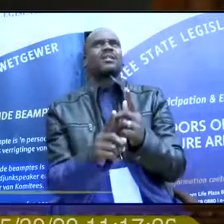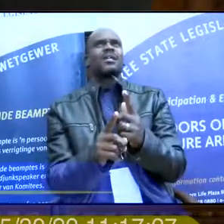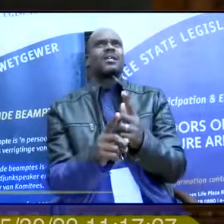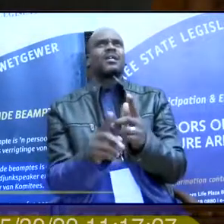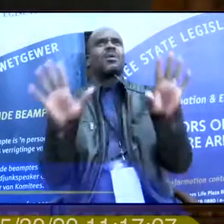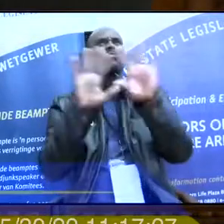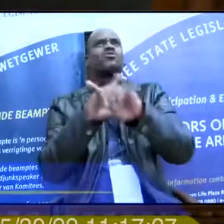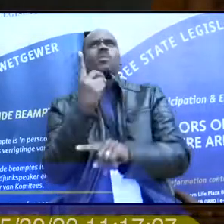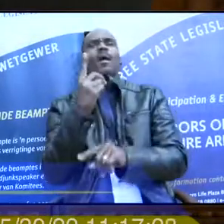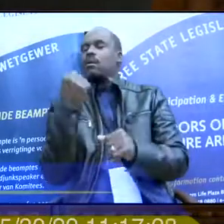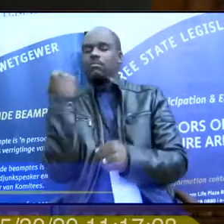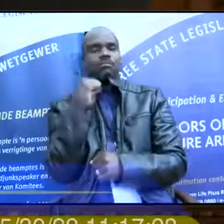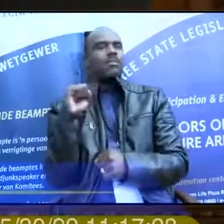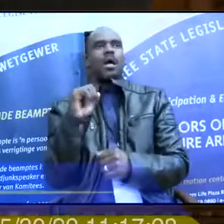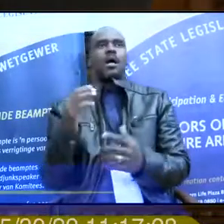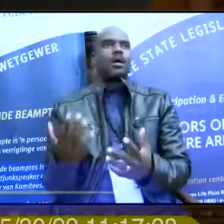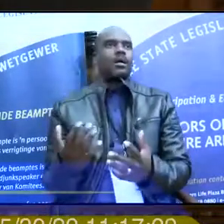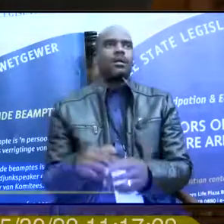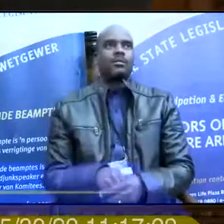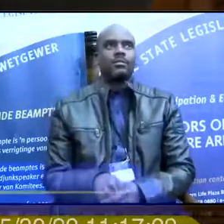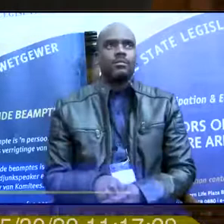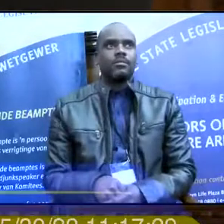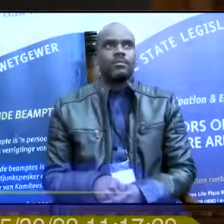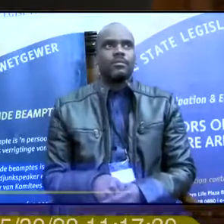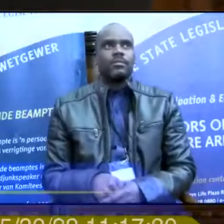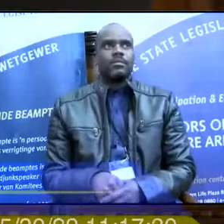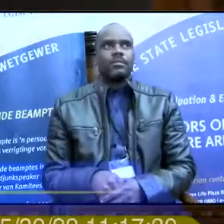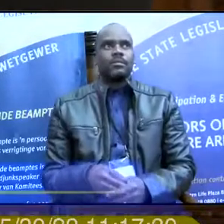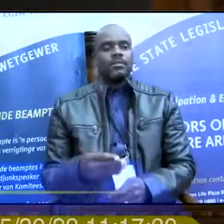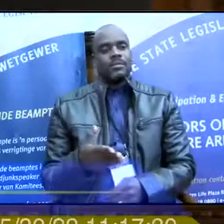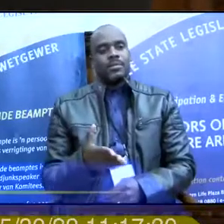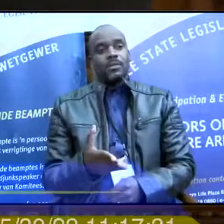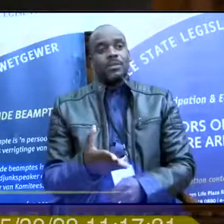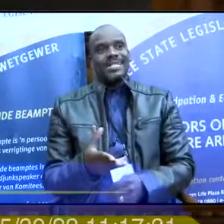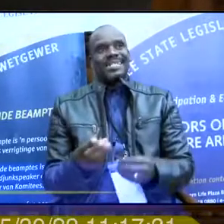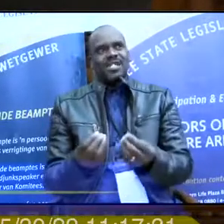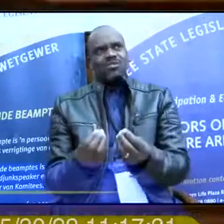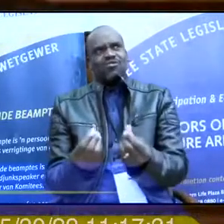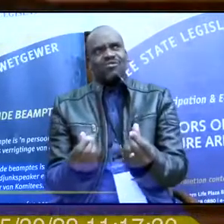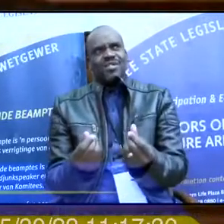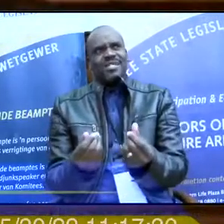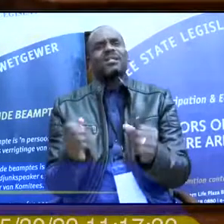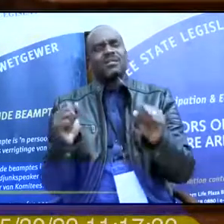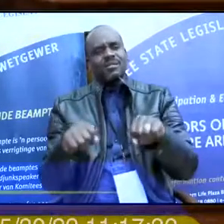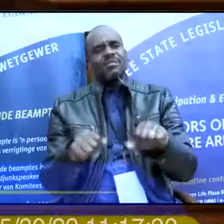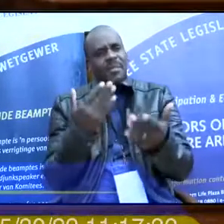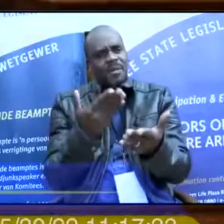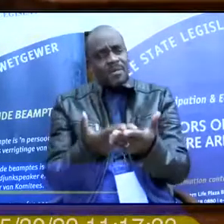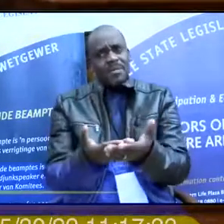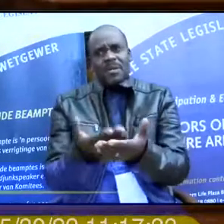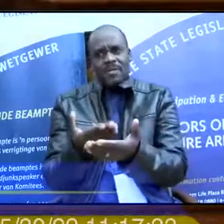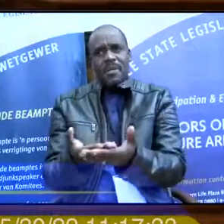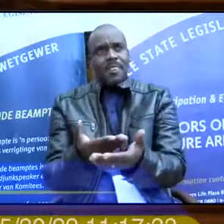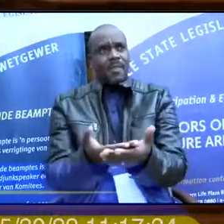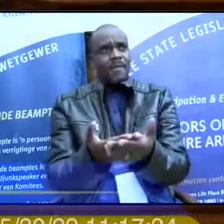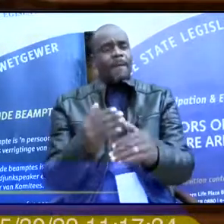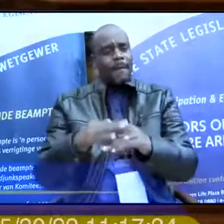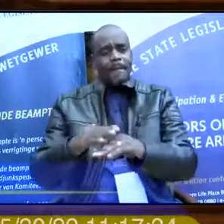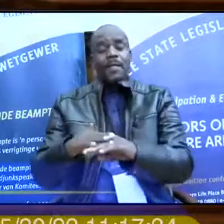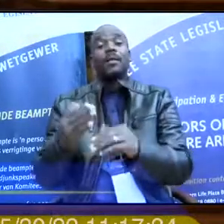best productivity out of our markets but as we look at those solutions let's look at the business industry and